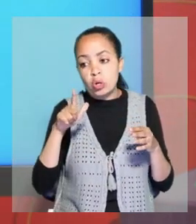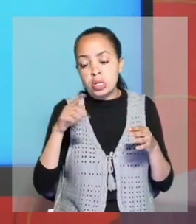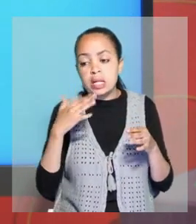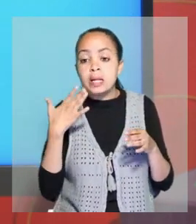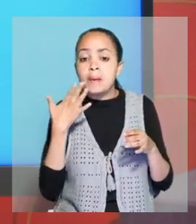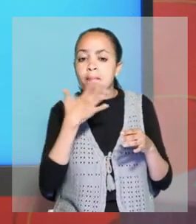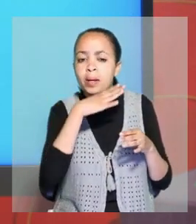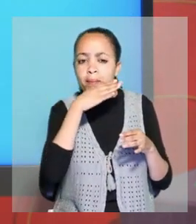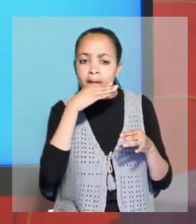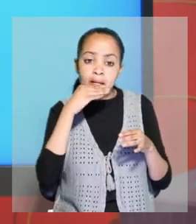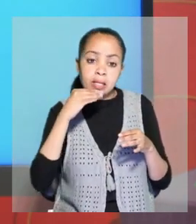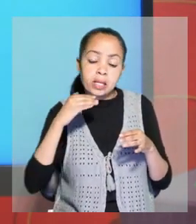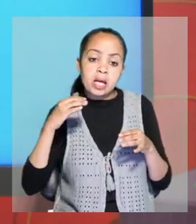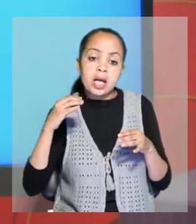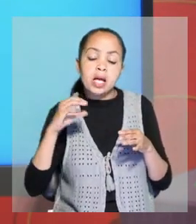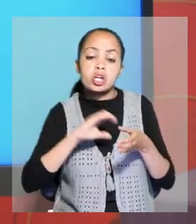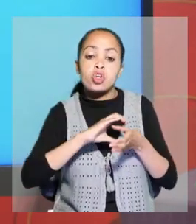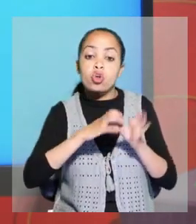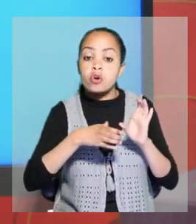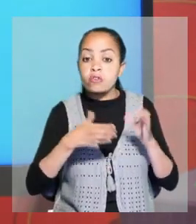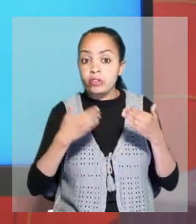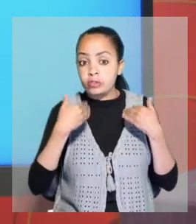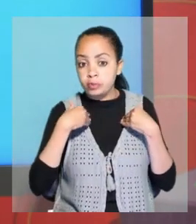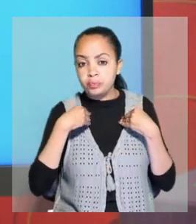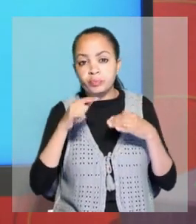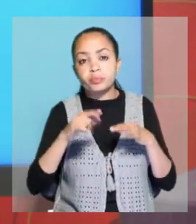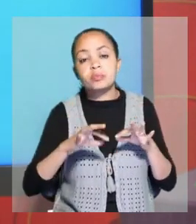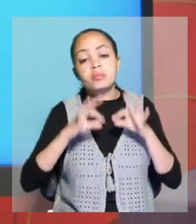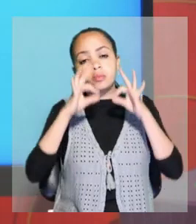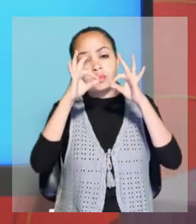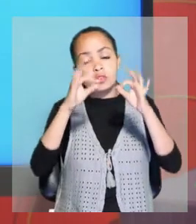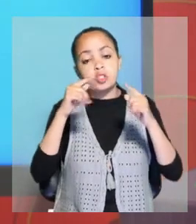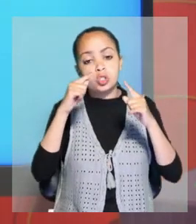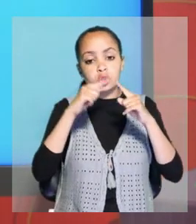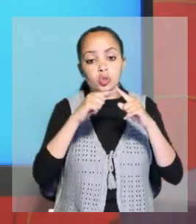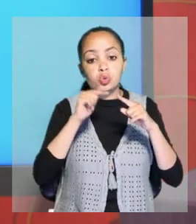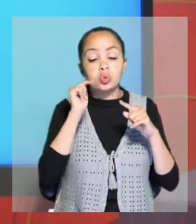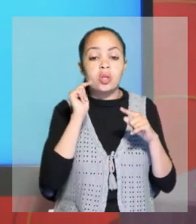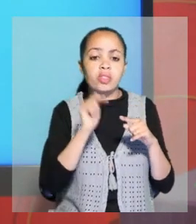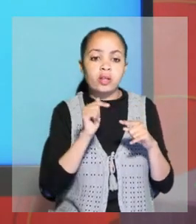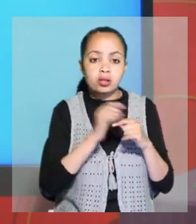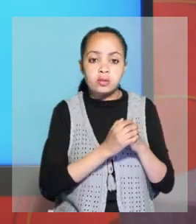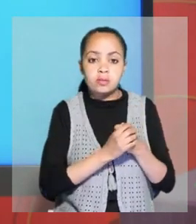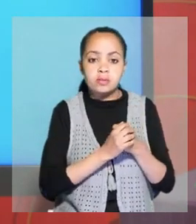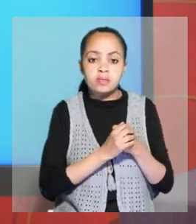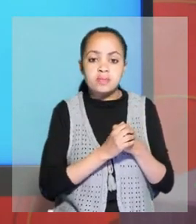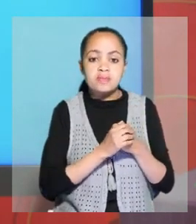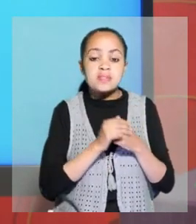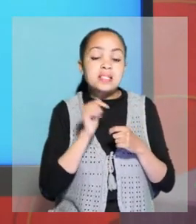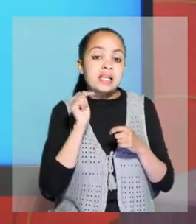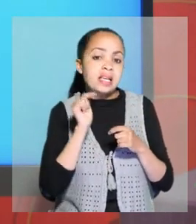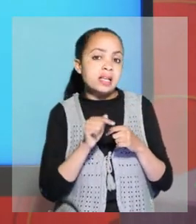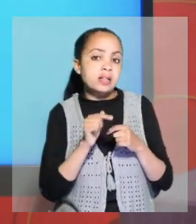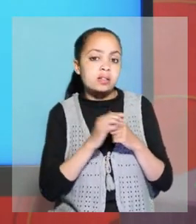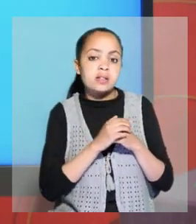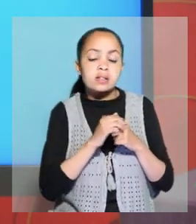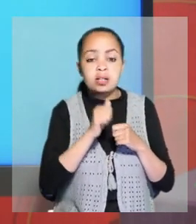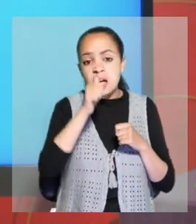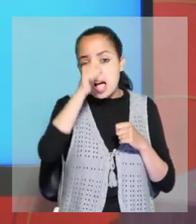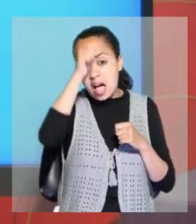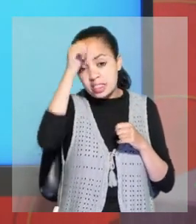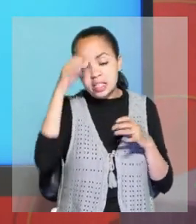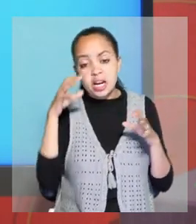pigment and that of chlorophyll molecule found, become transferred to here. So here,